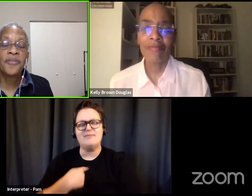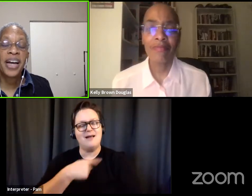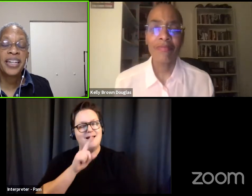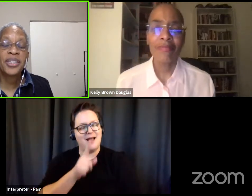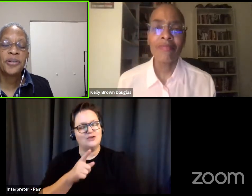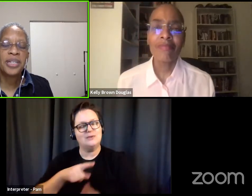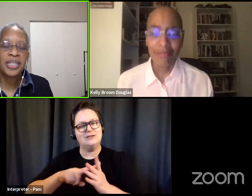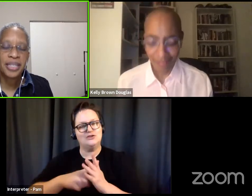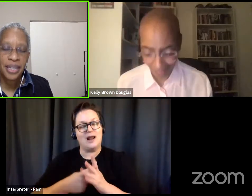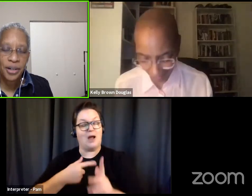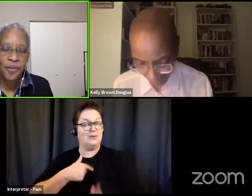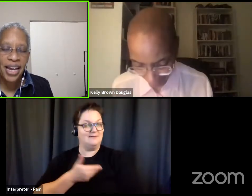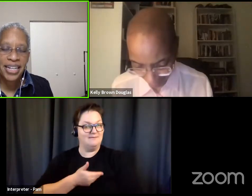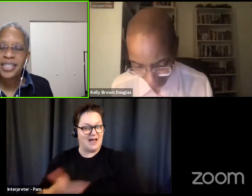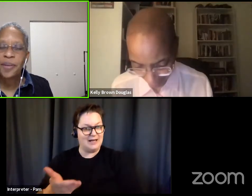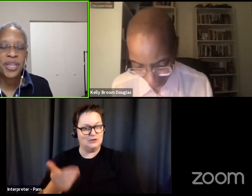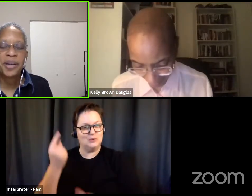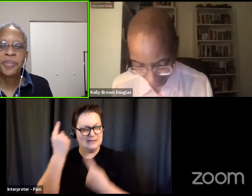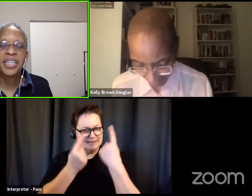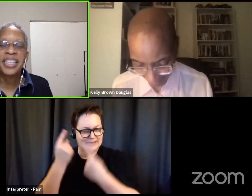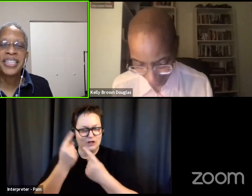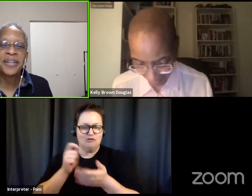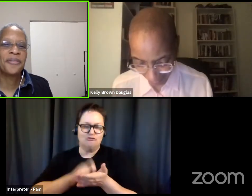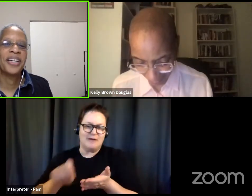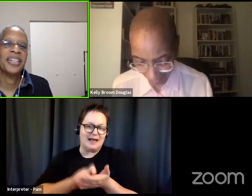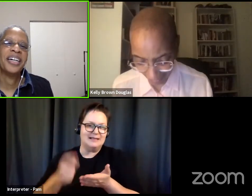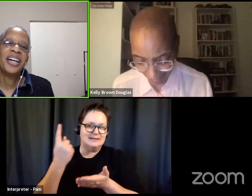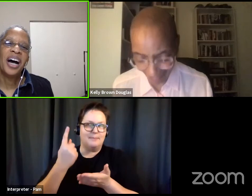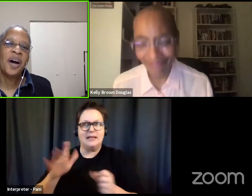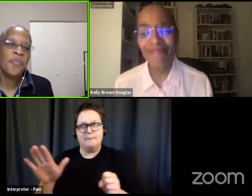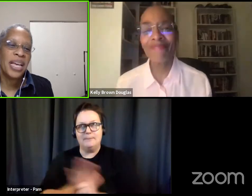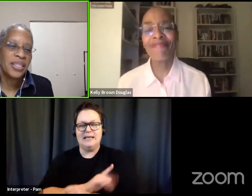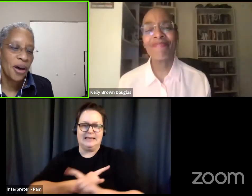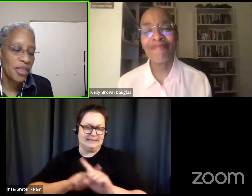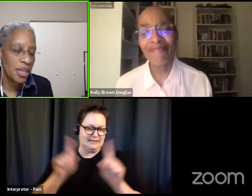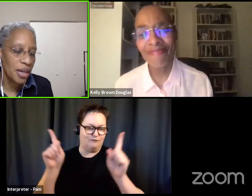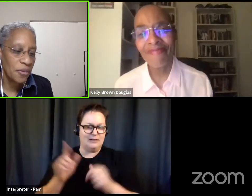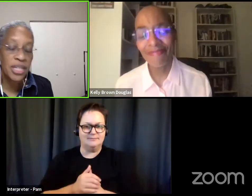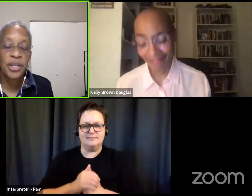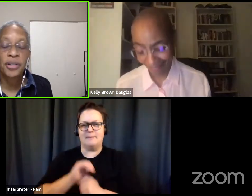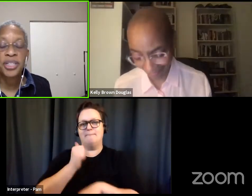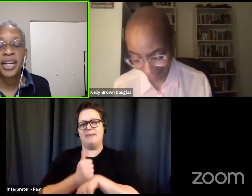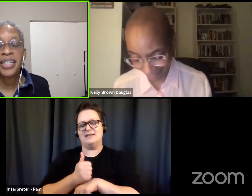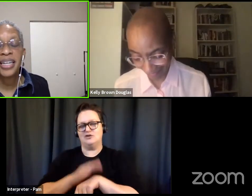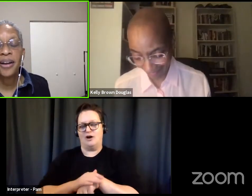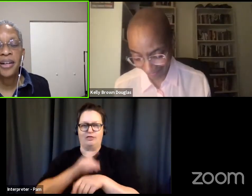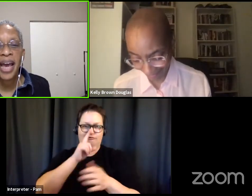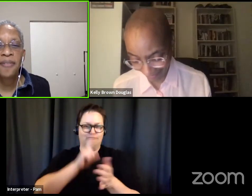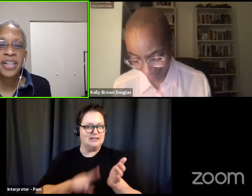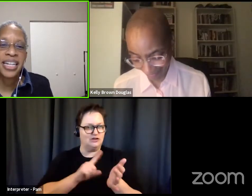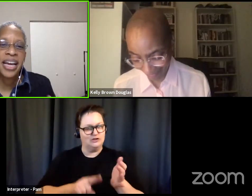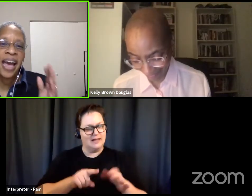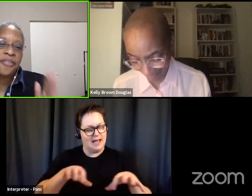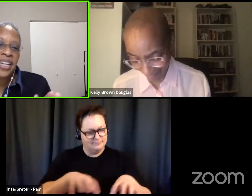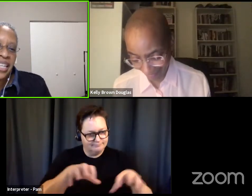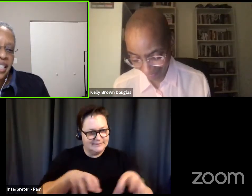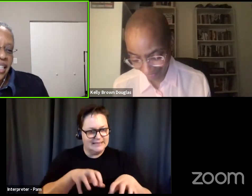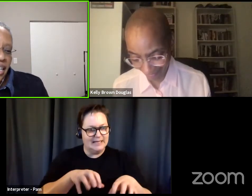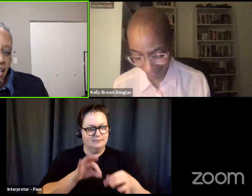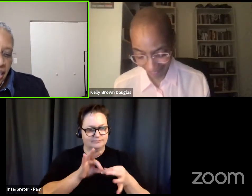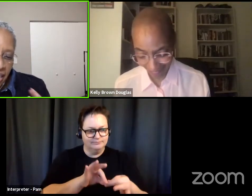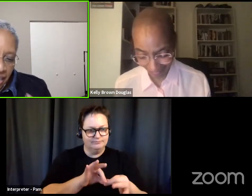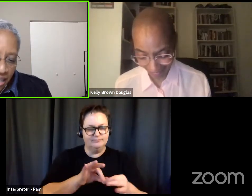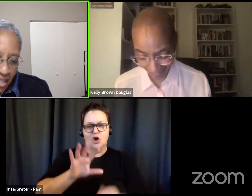I was invited to consider writing something completely different based on the research that I did on